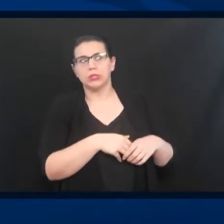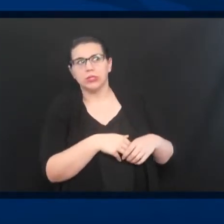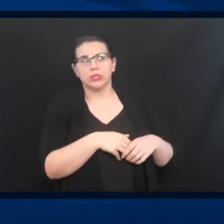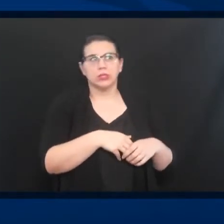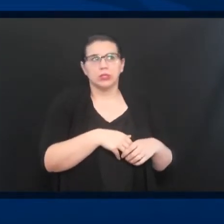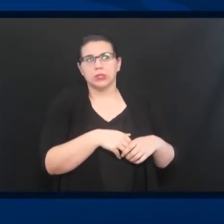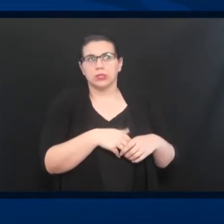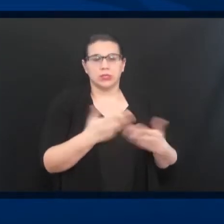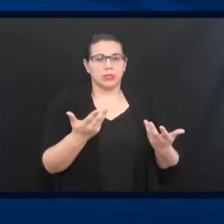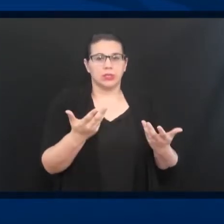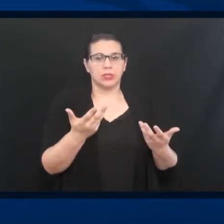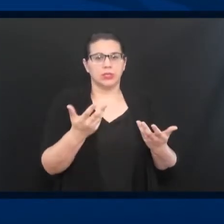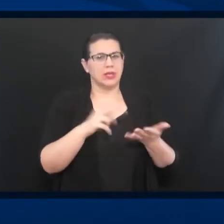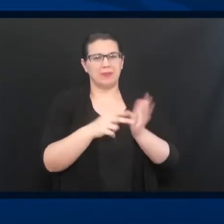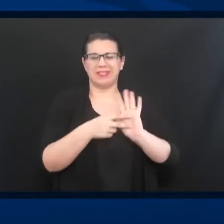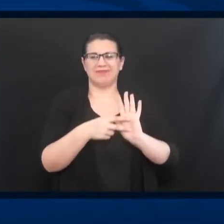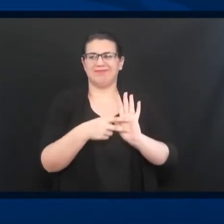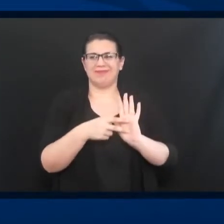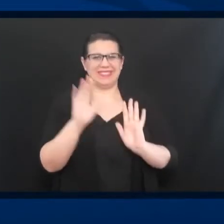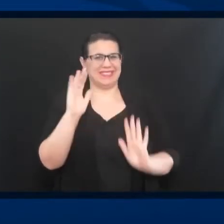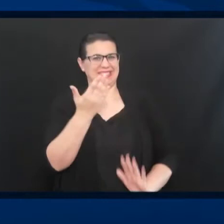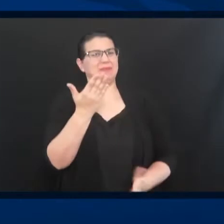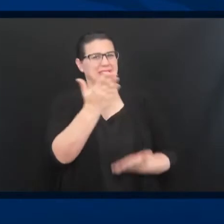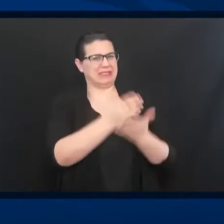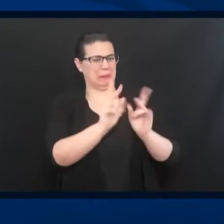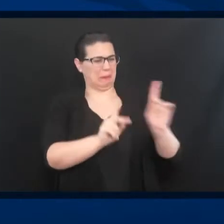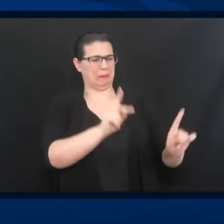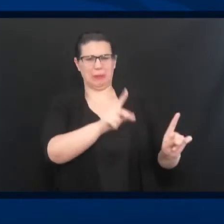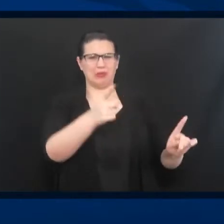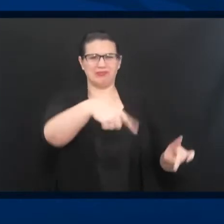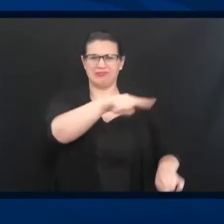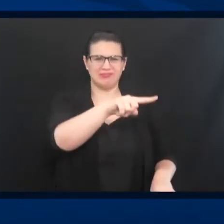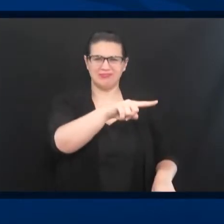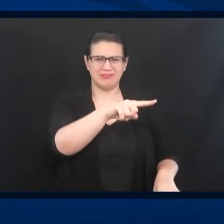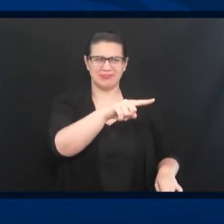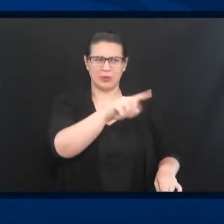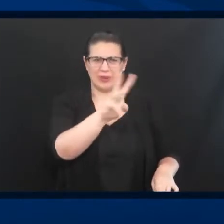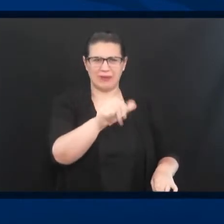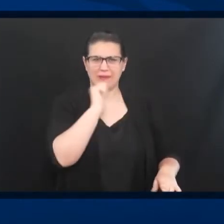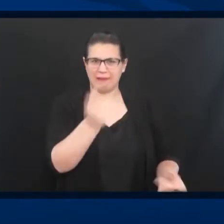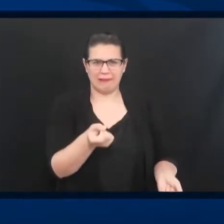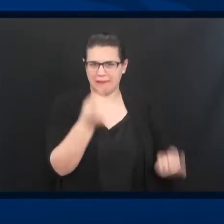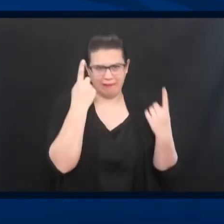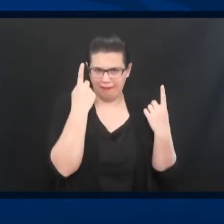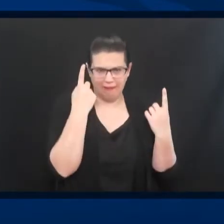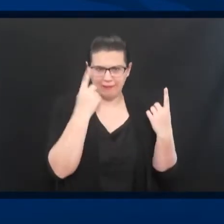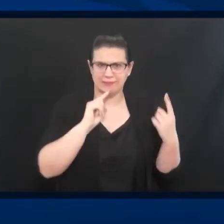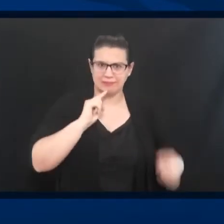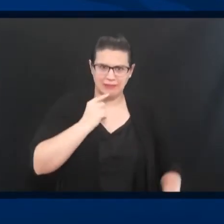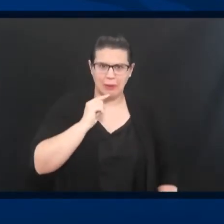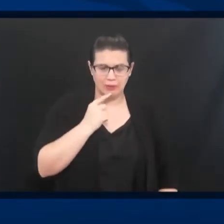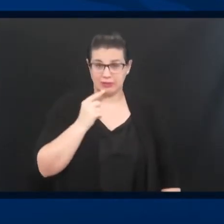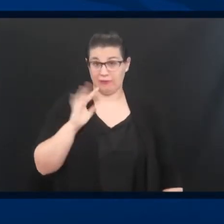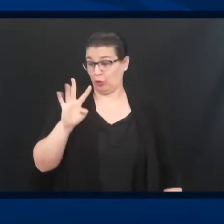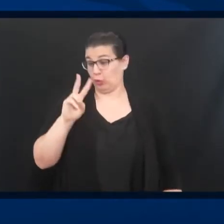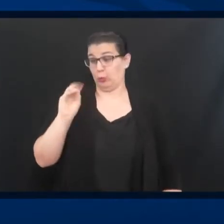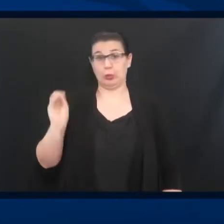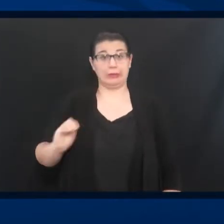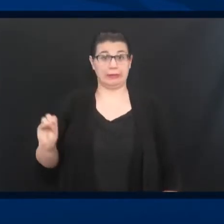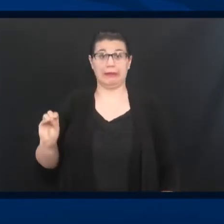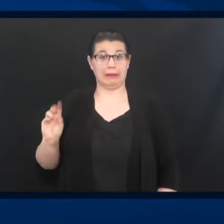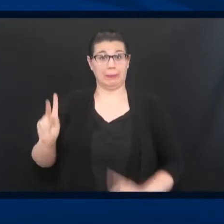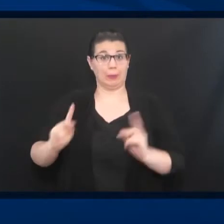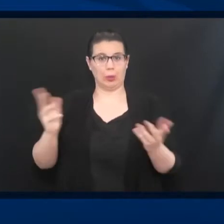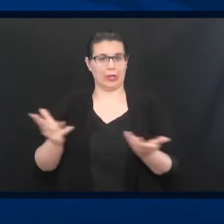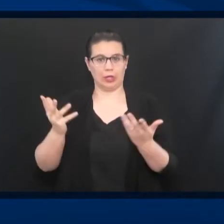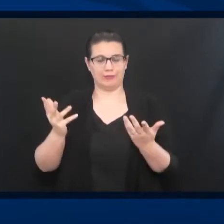Obviously, the message is not getting through to a vast number of people in the state. Up to 40% of those who live here, I know all those aren't eligible